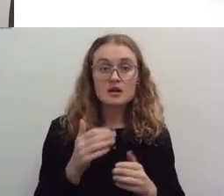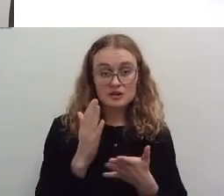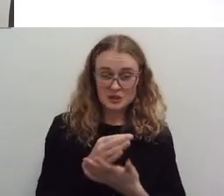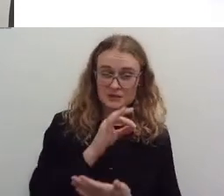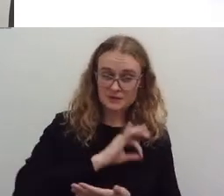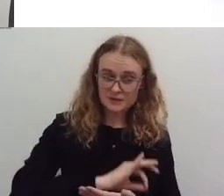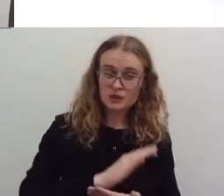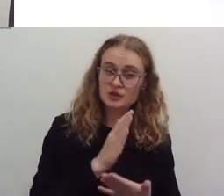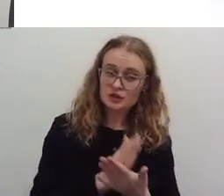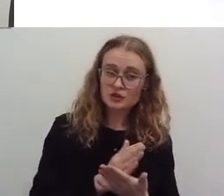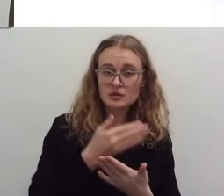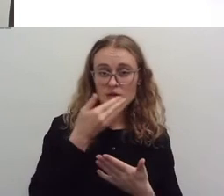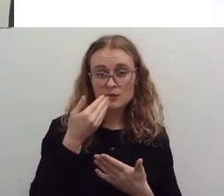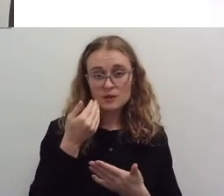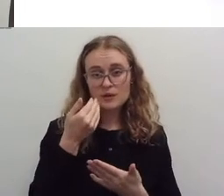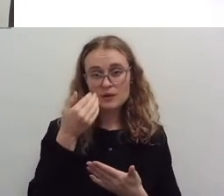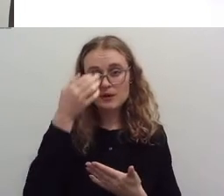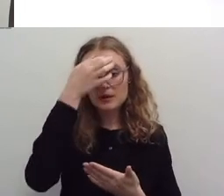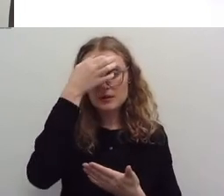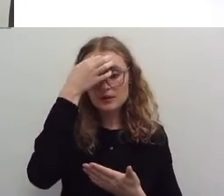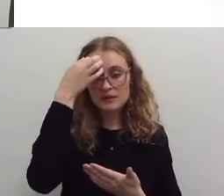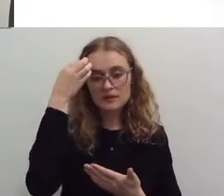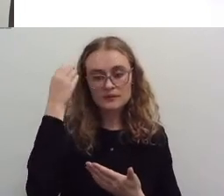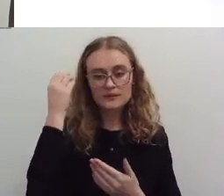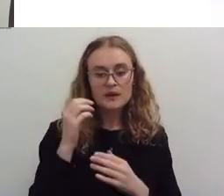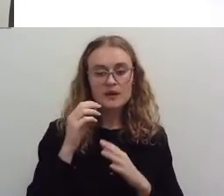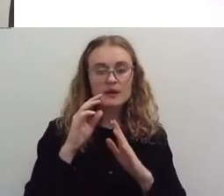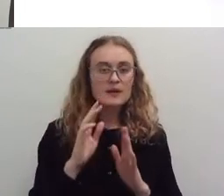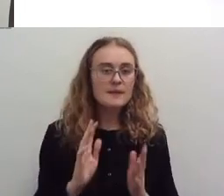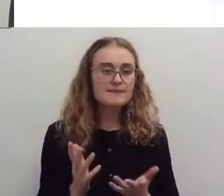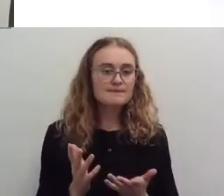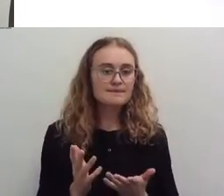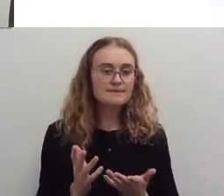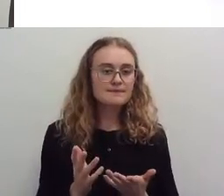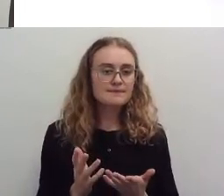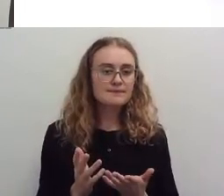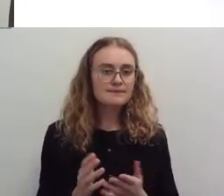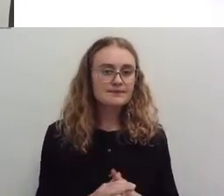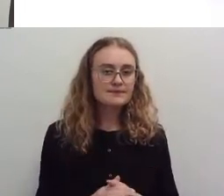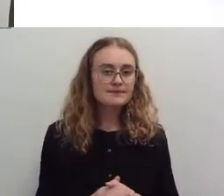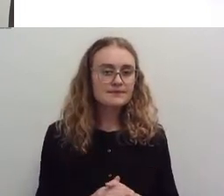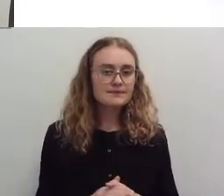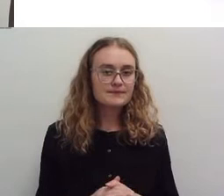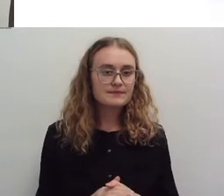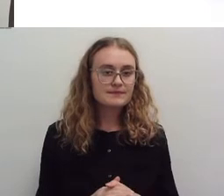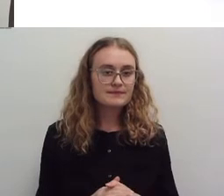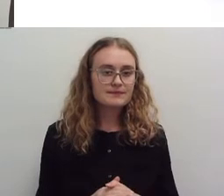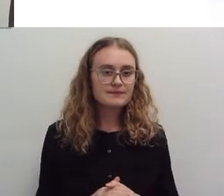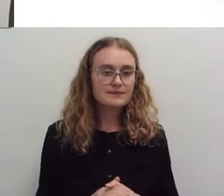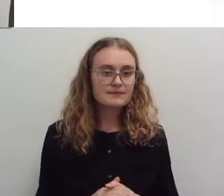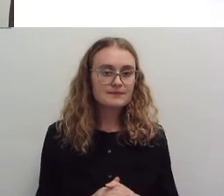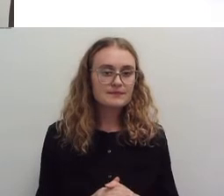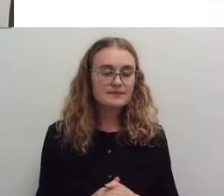we have a large number of interventions and tests available, but the evidence on their effectiveness or